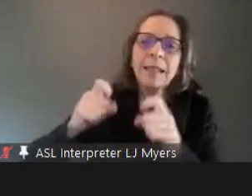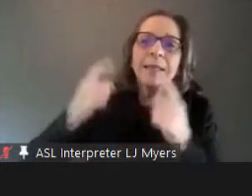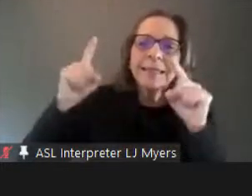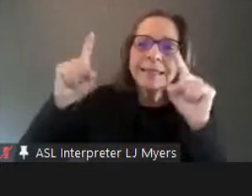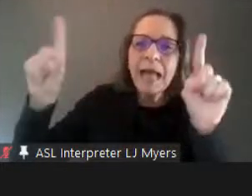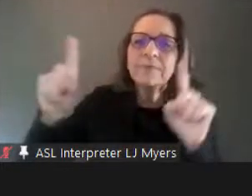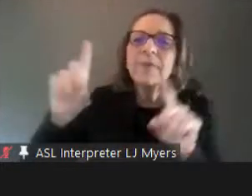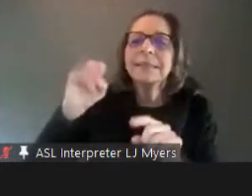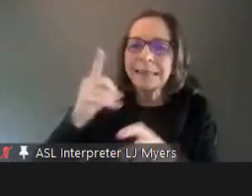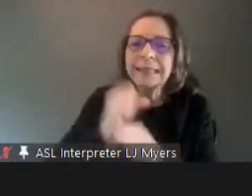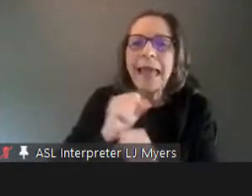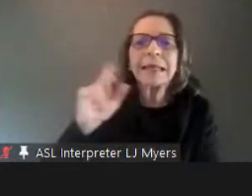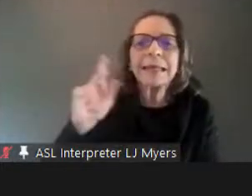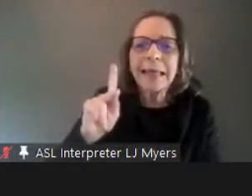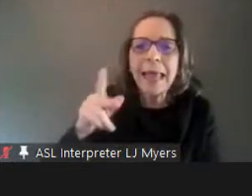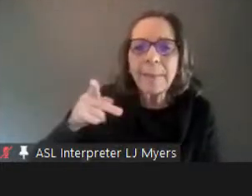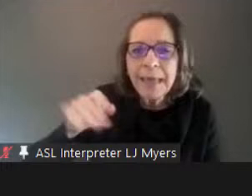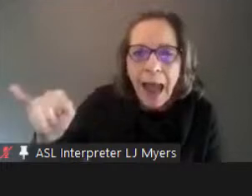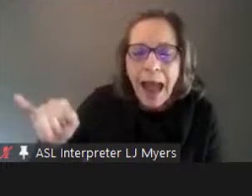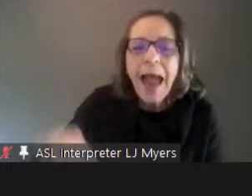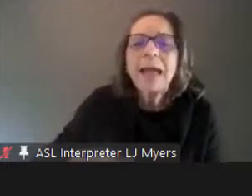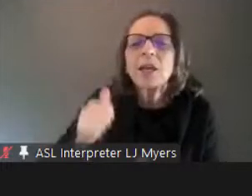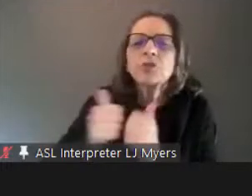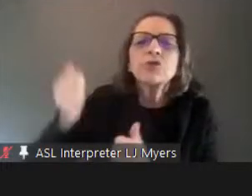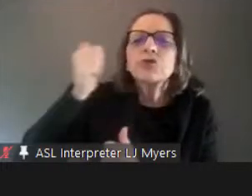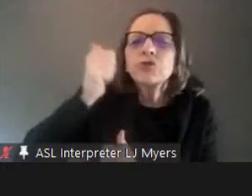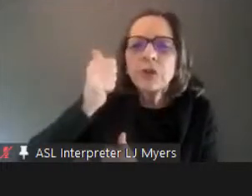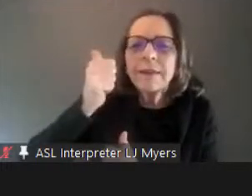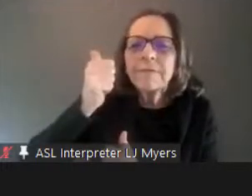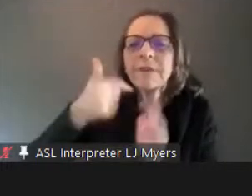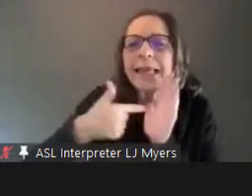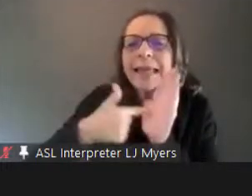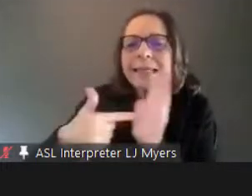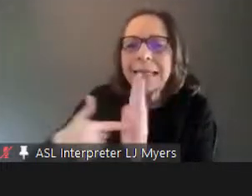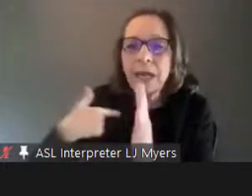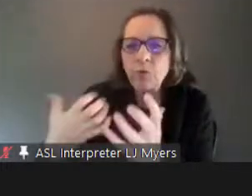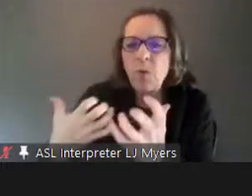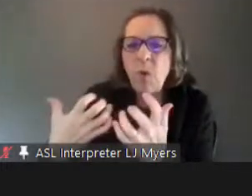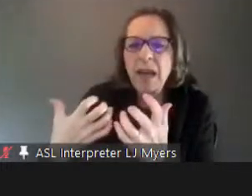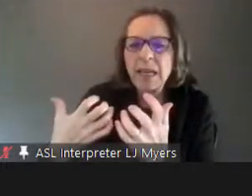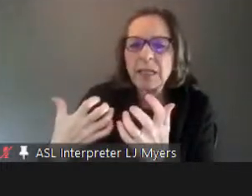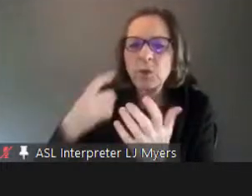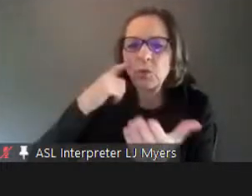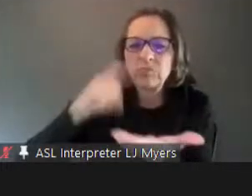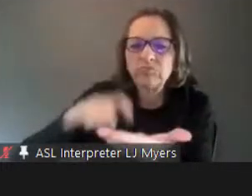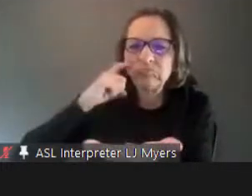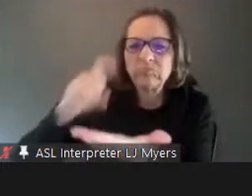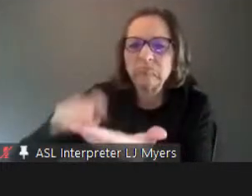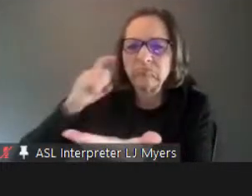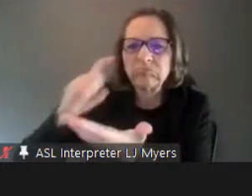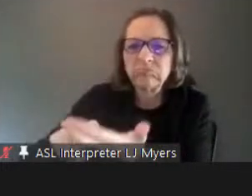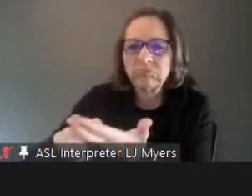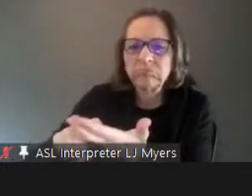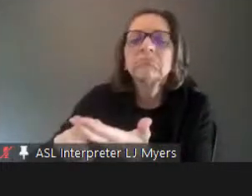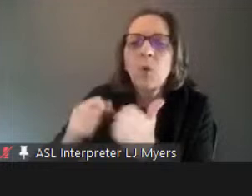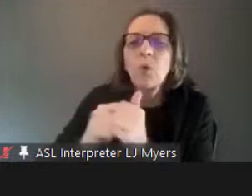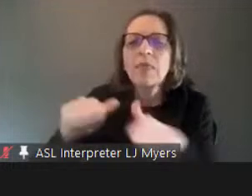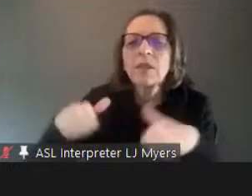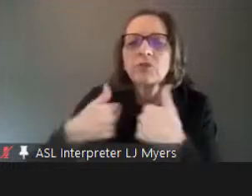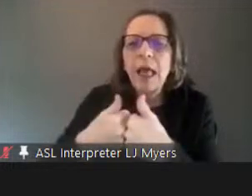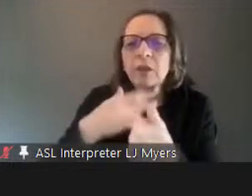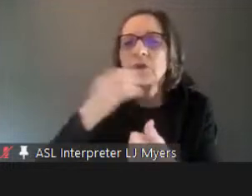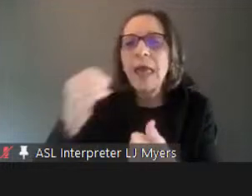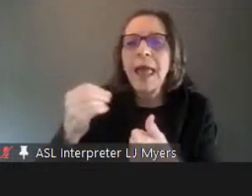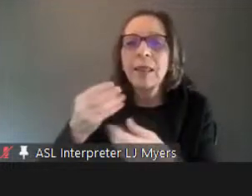the KPIs, the key performance indicators that we said we wanted as part of the challenge and the solution that we wanted to be